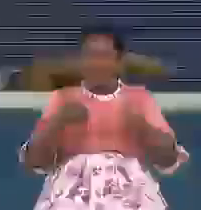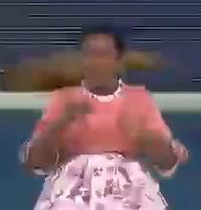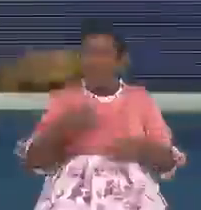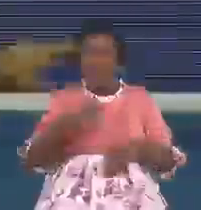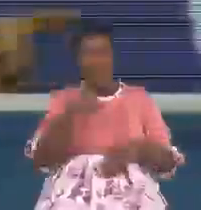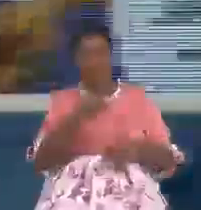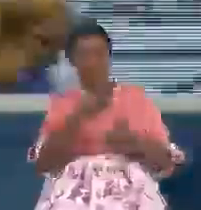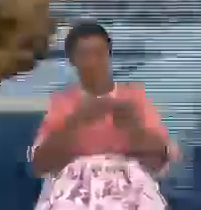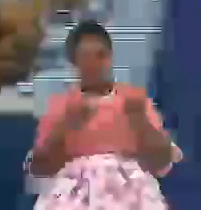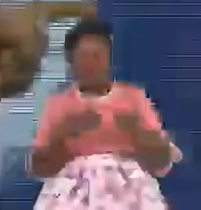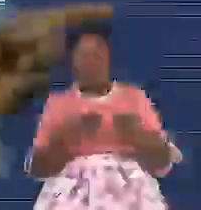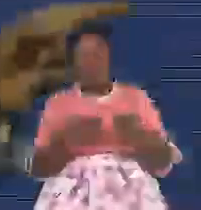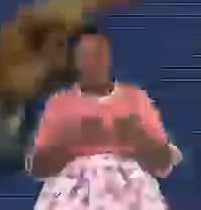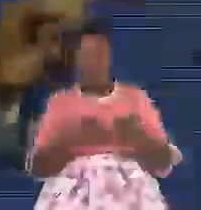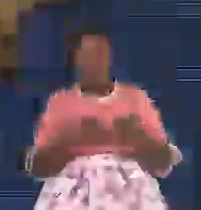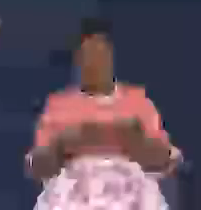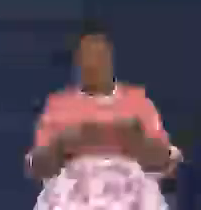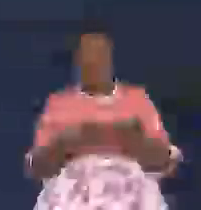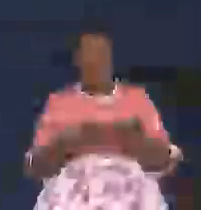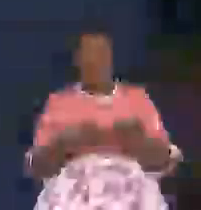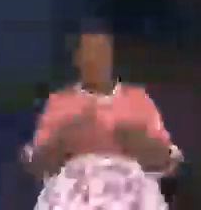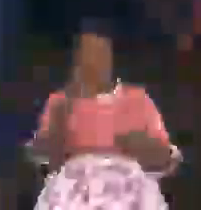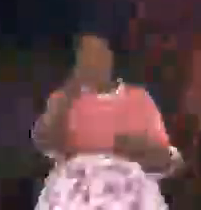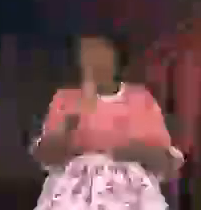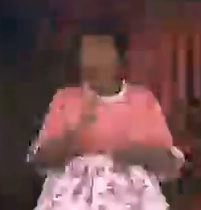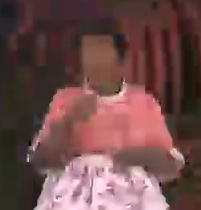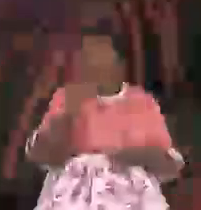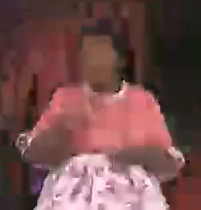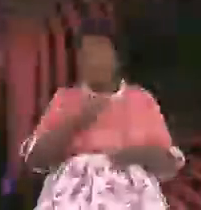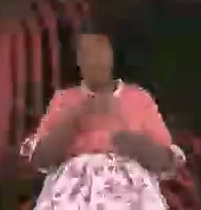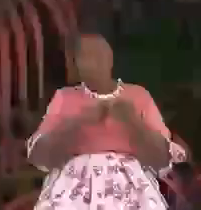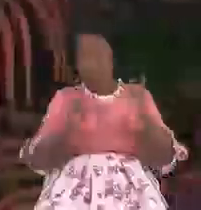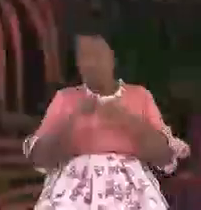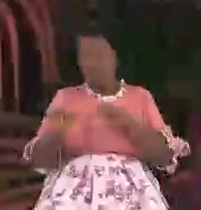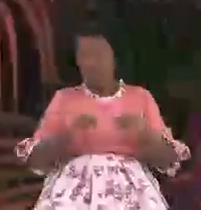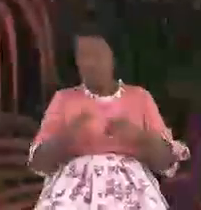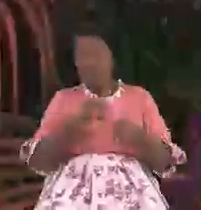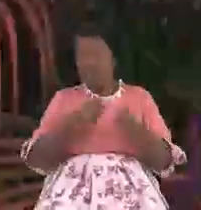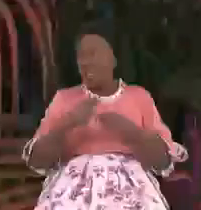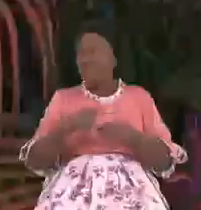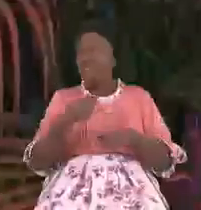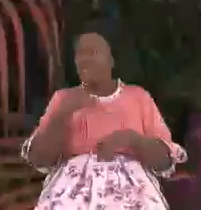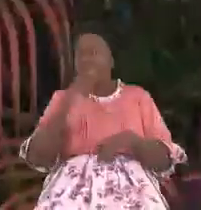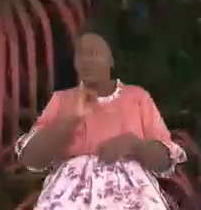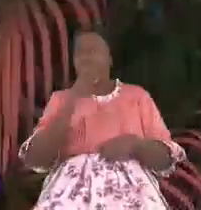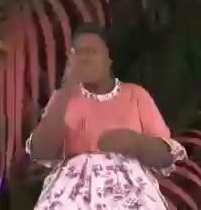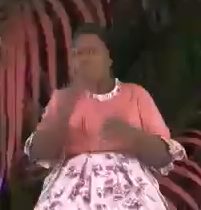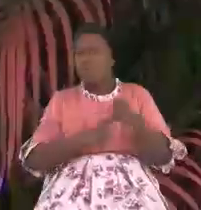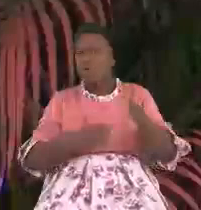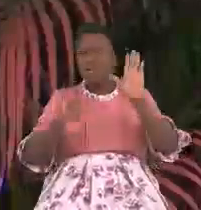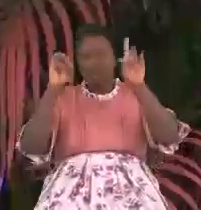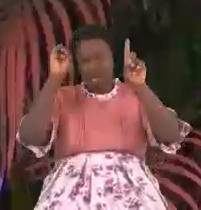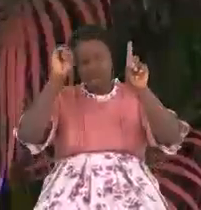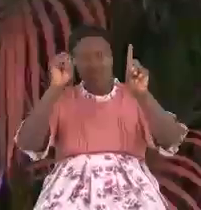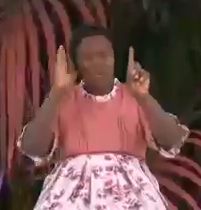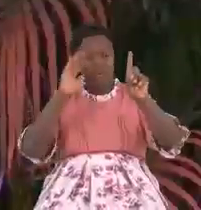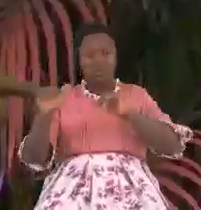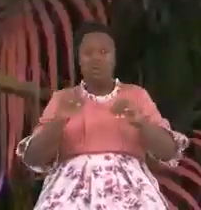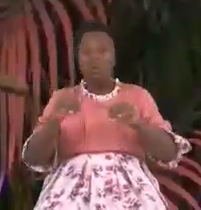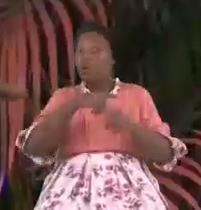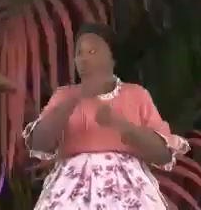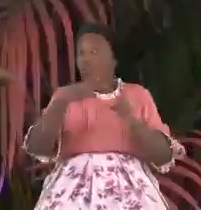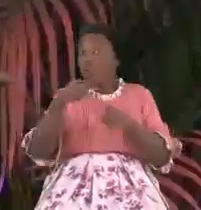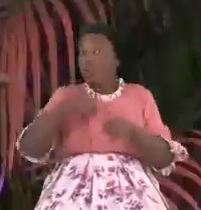god tells us what you do and he tells us what he will do when we do what god